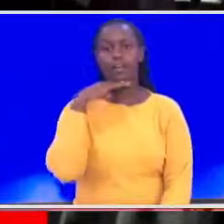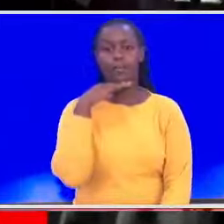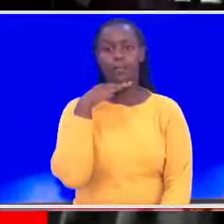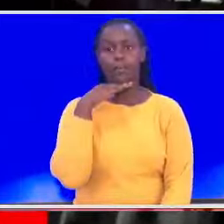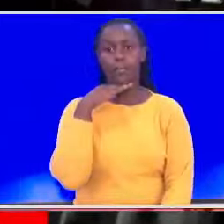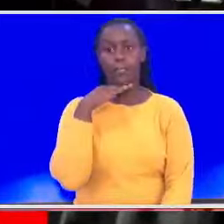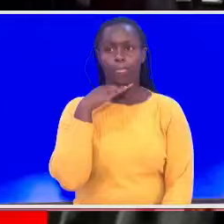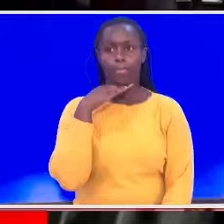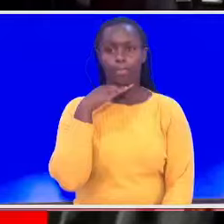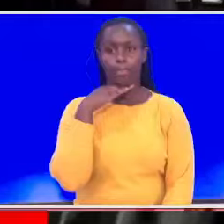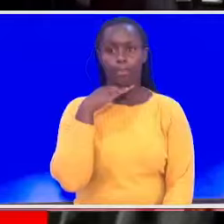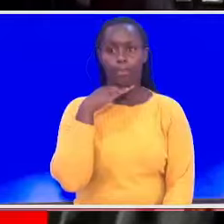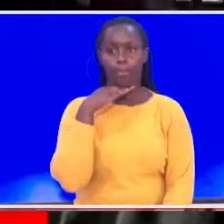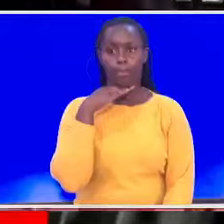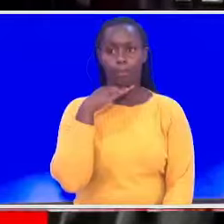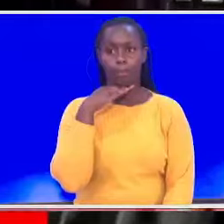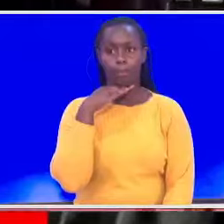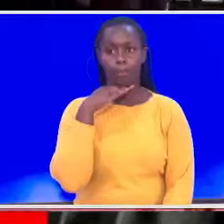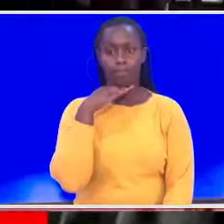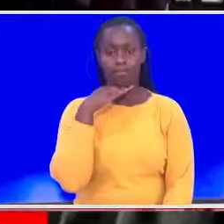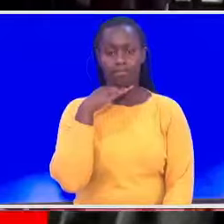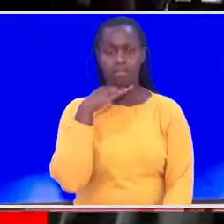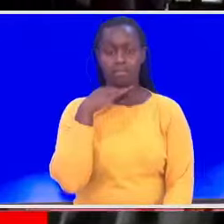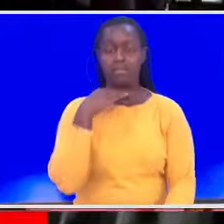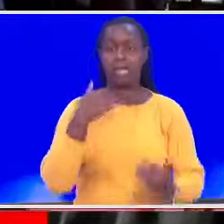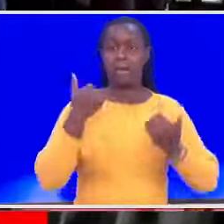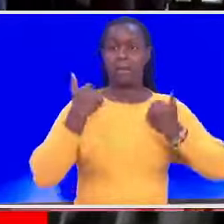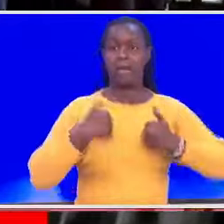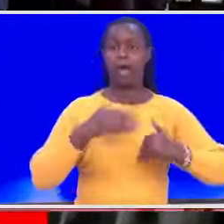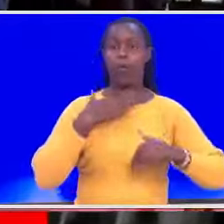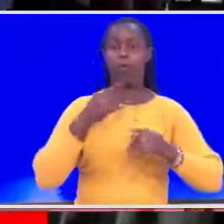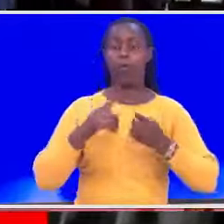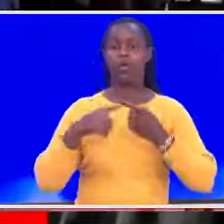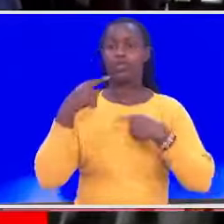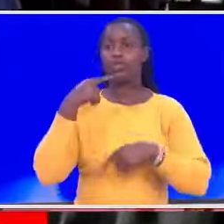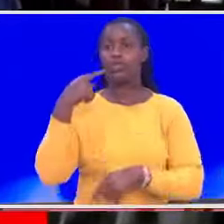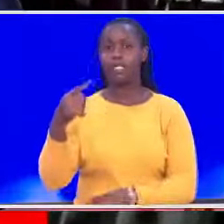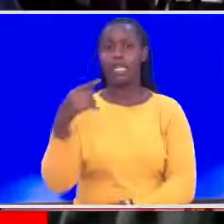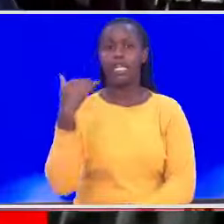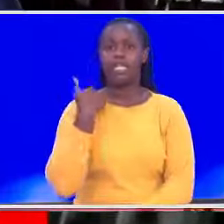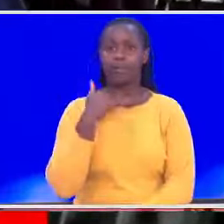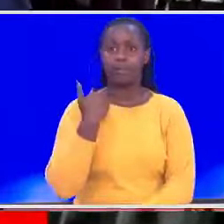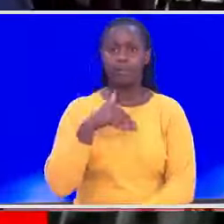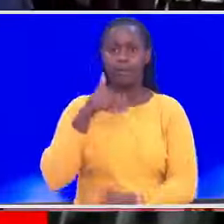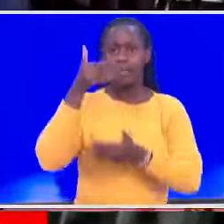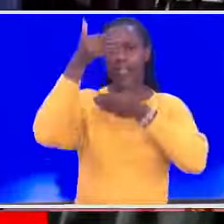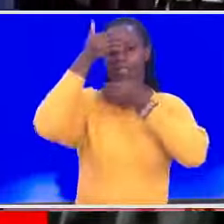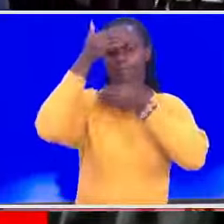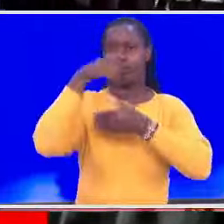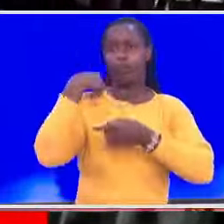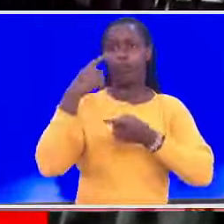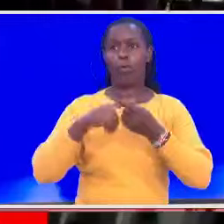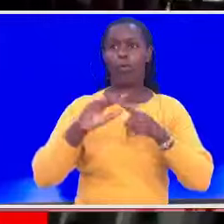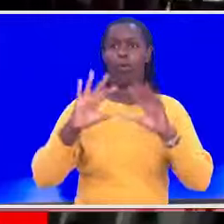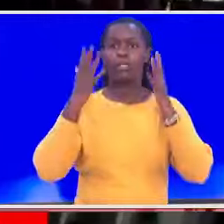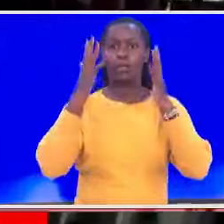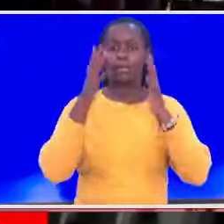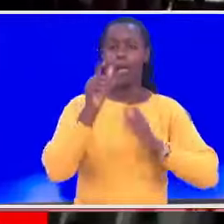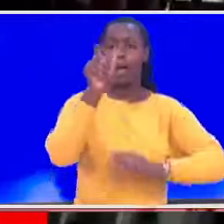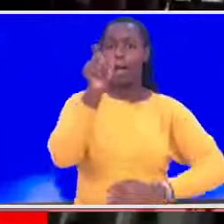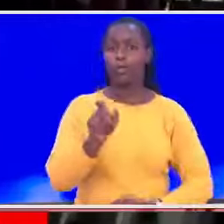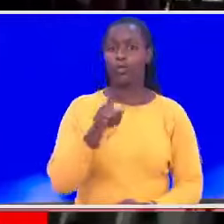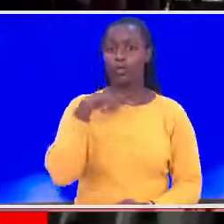And I want to tell even the bandits or Al-Shabaab who are celebrating, mtu mwenye alikuwa na lima lima kila